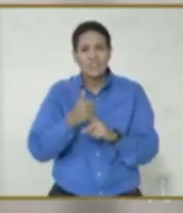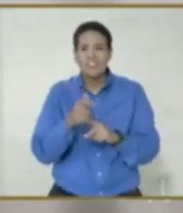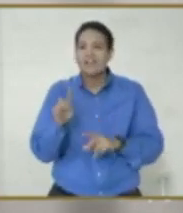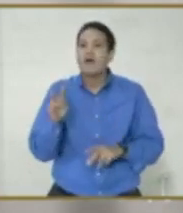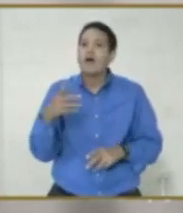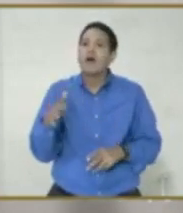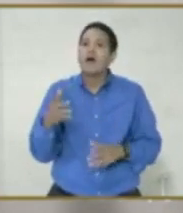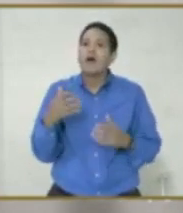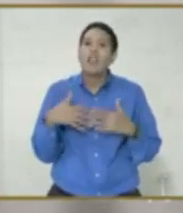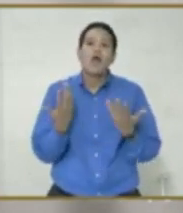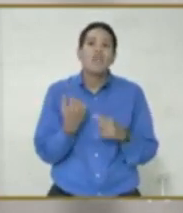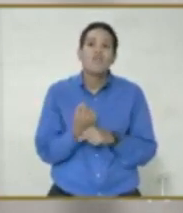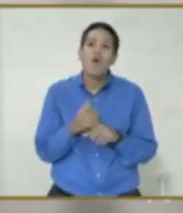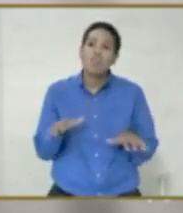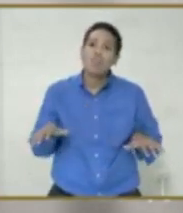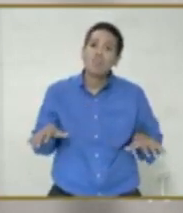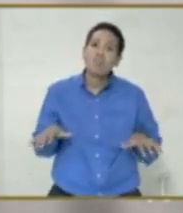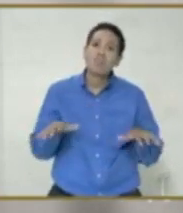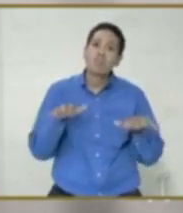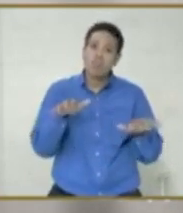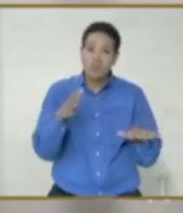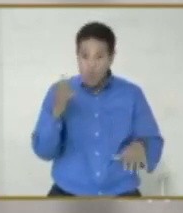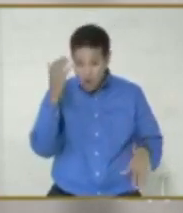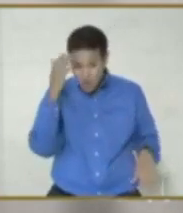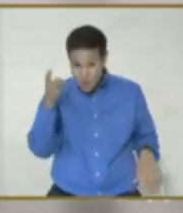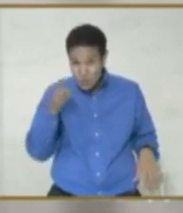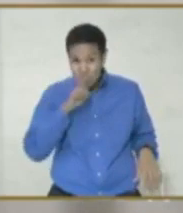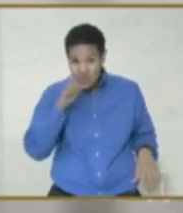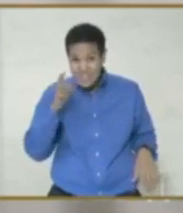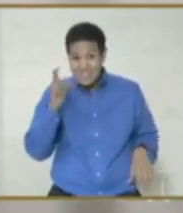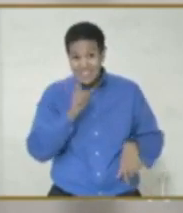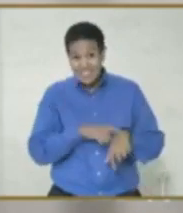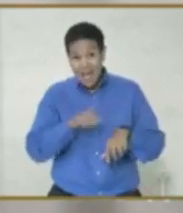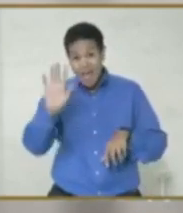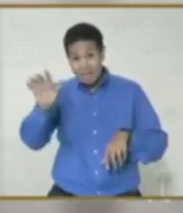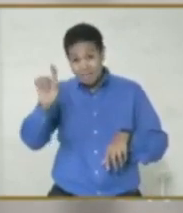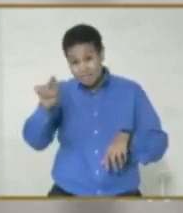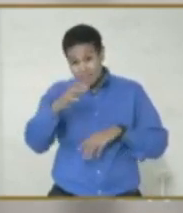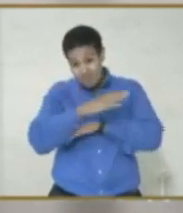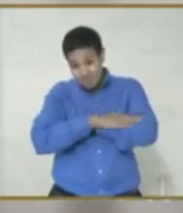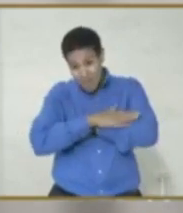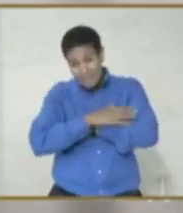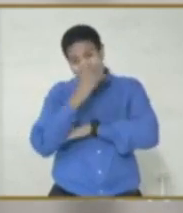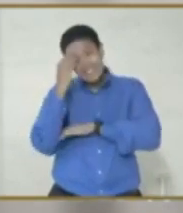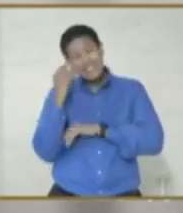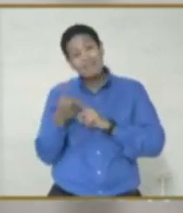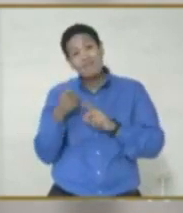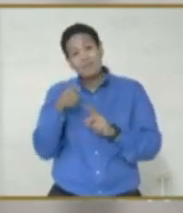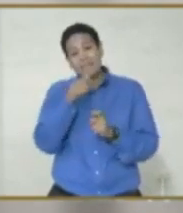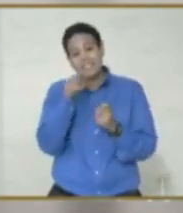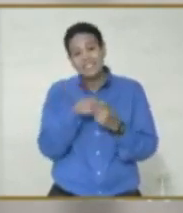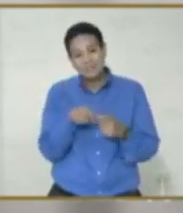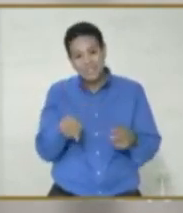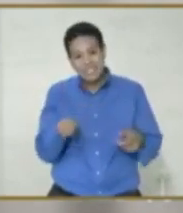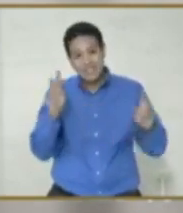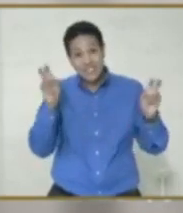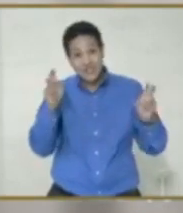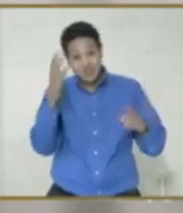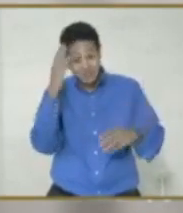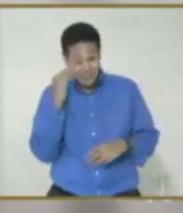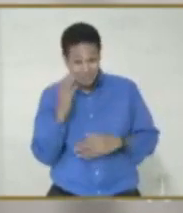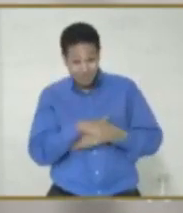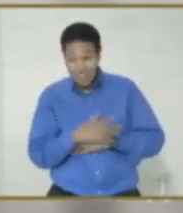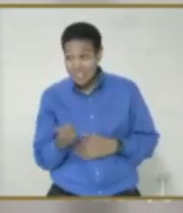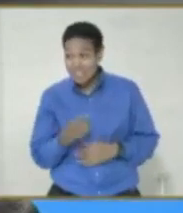do. She wants to know, do you ever take time out to rest from these particular issues?